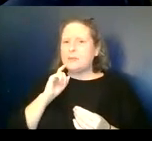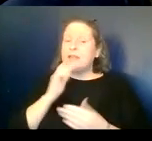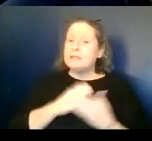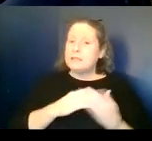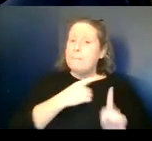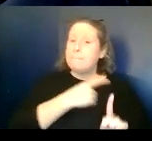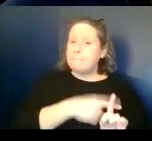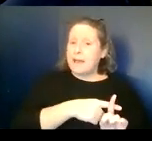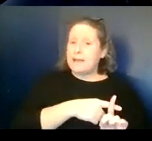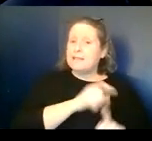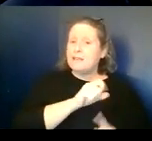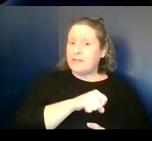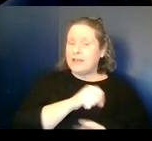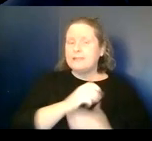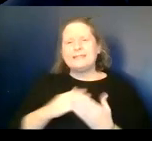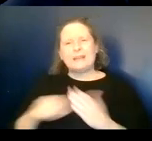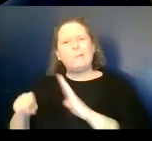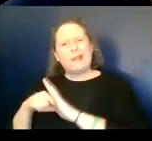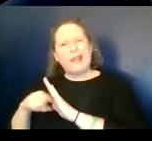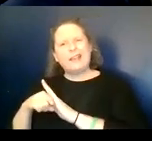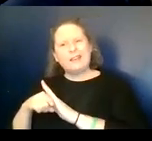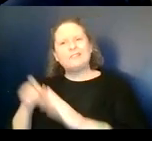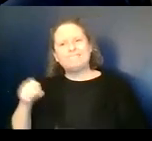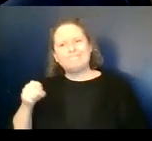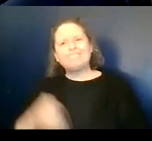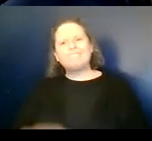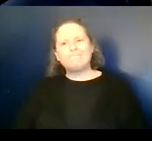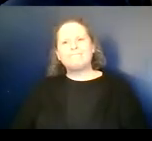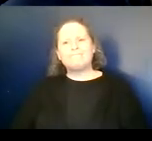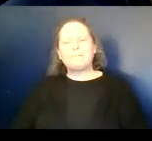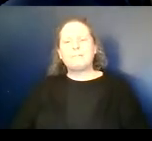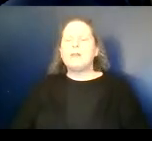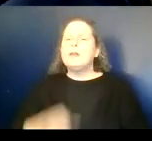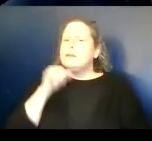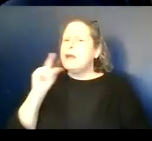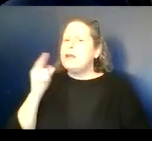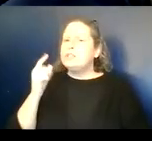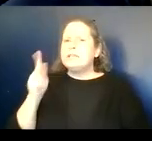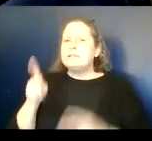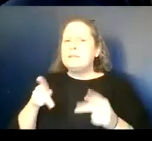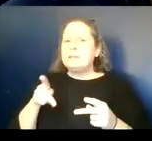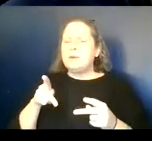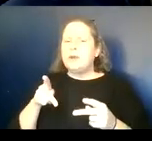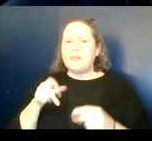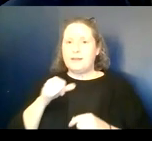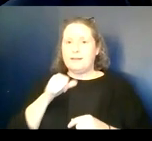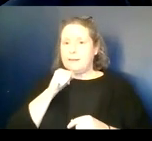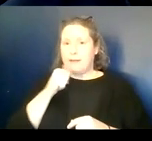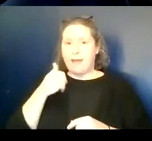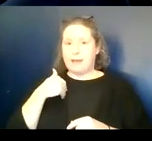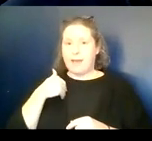negative. And it's not just people that do not have apparent